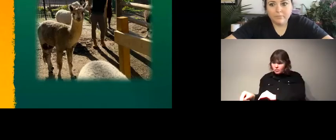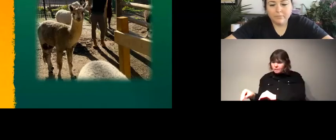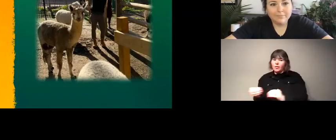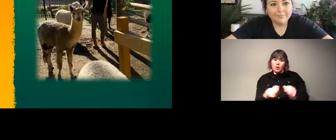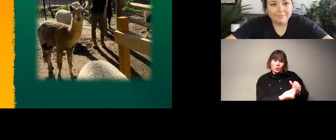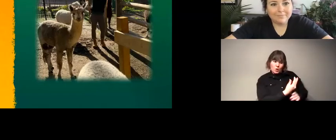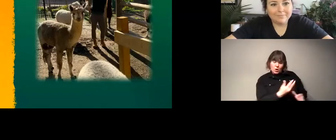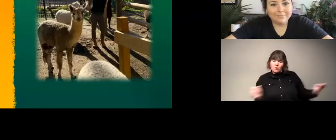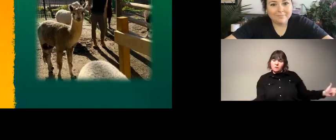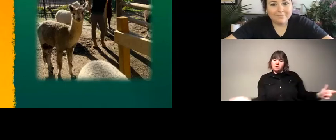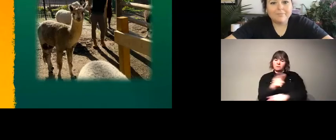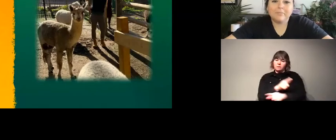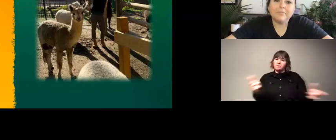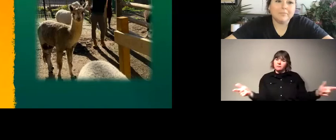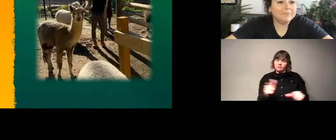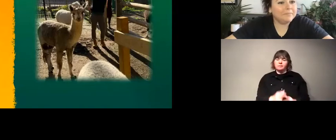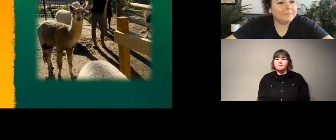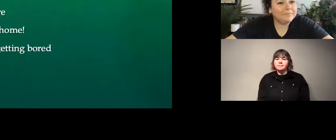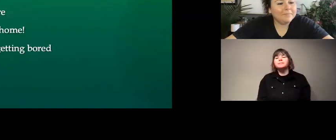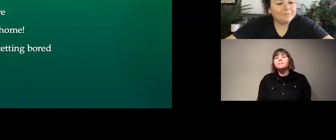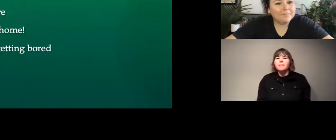meal giving them food.